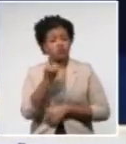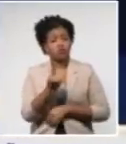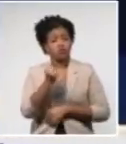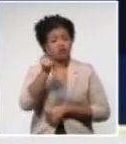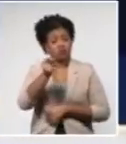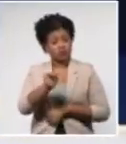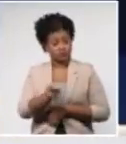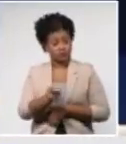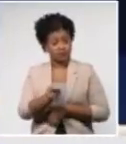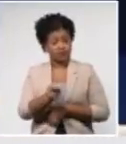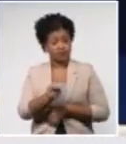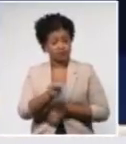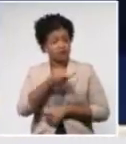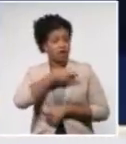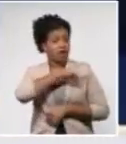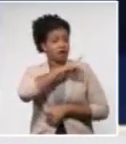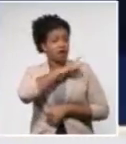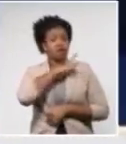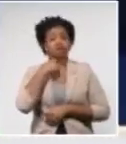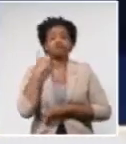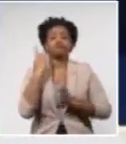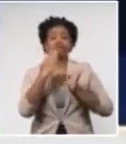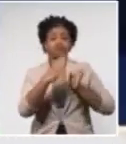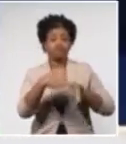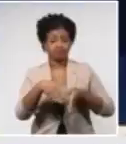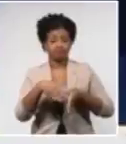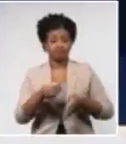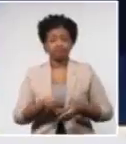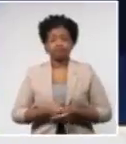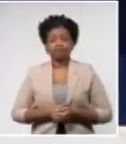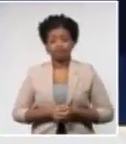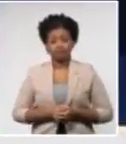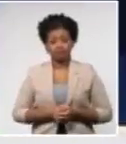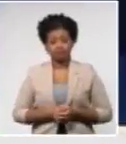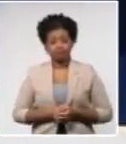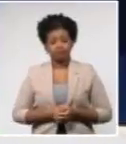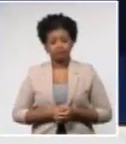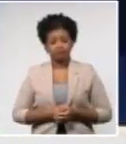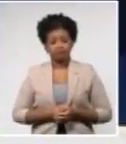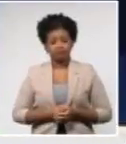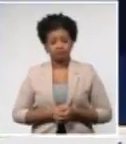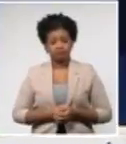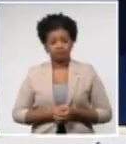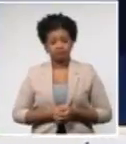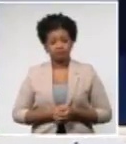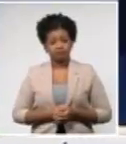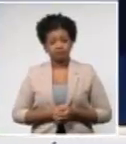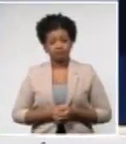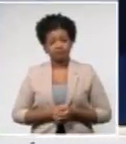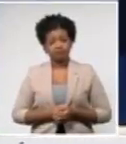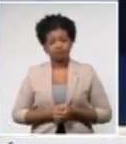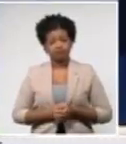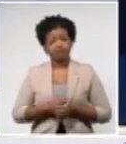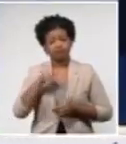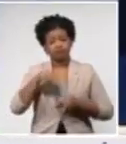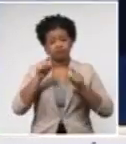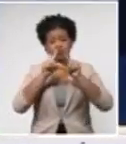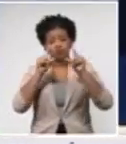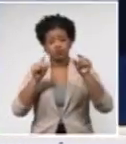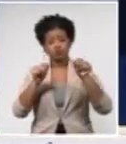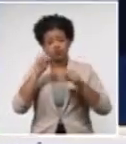a patient who died yesterday. In our country, he was admitted